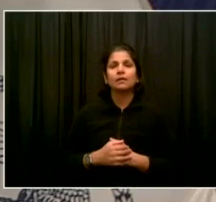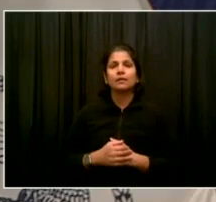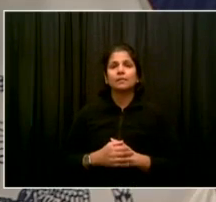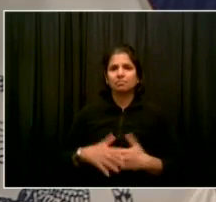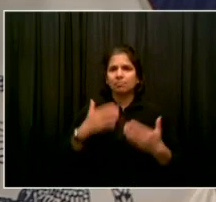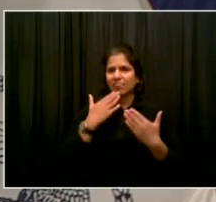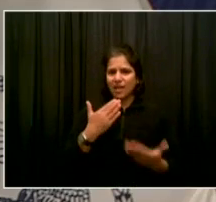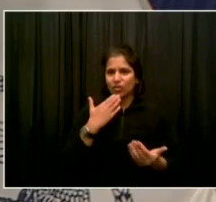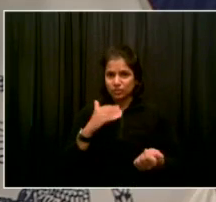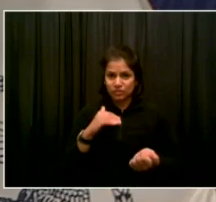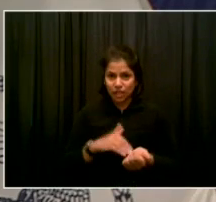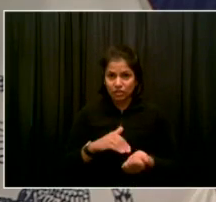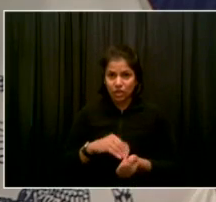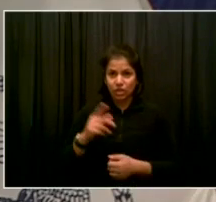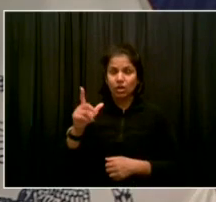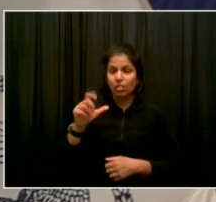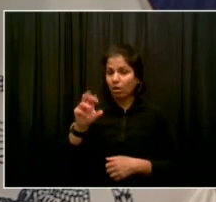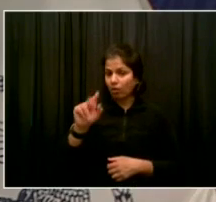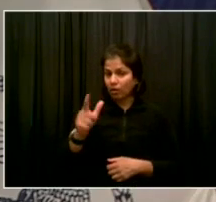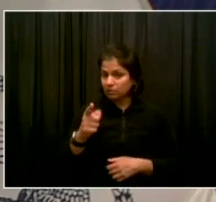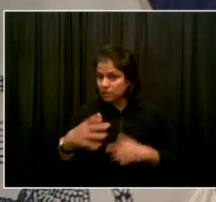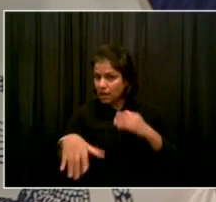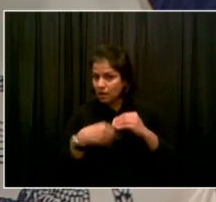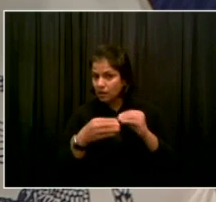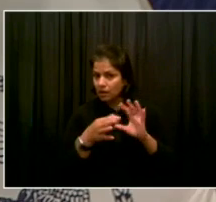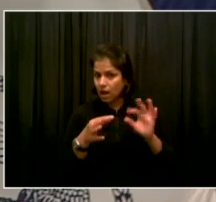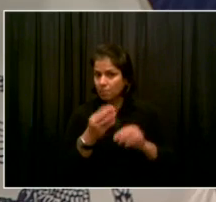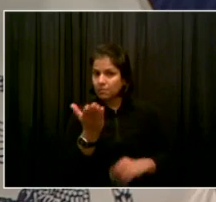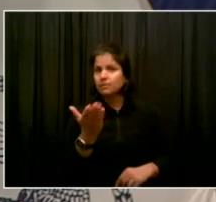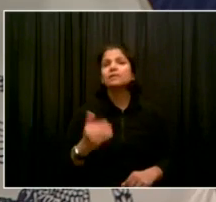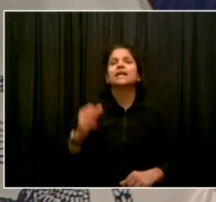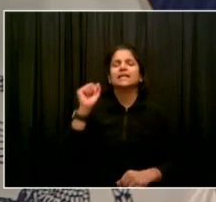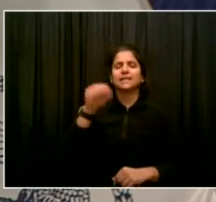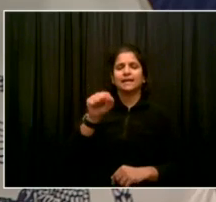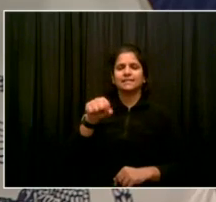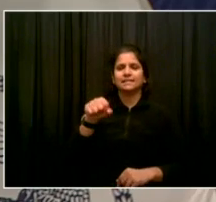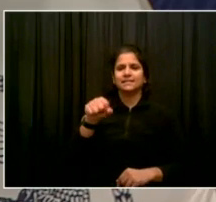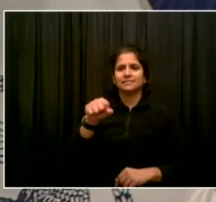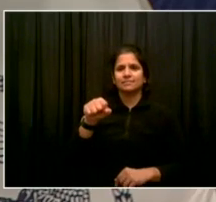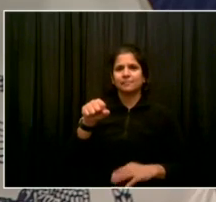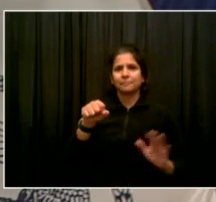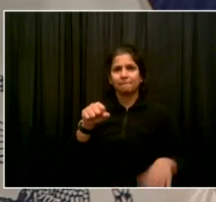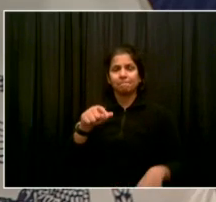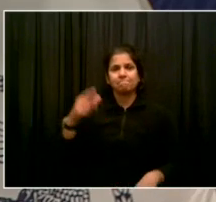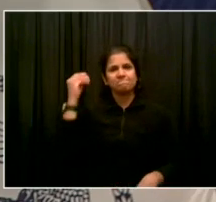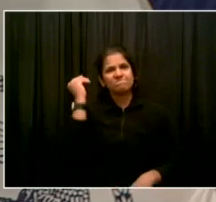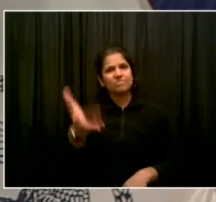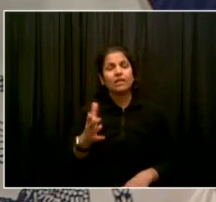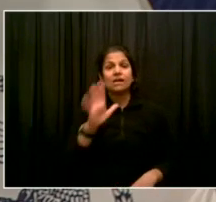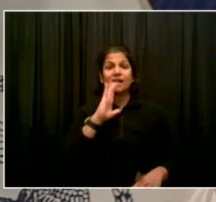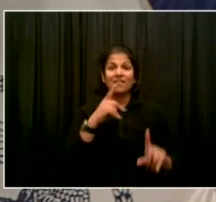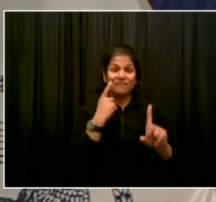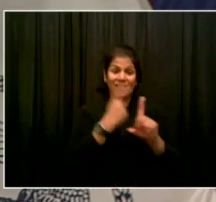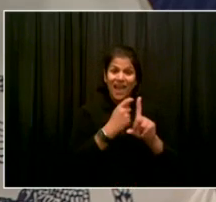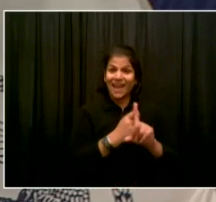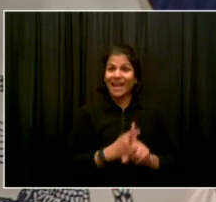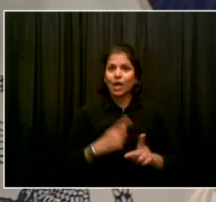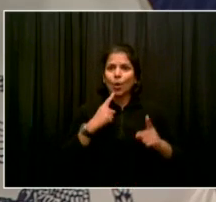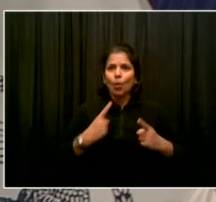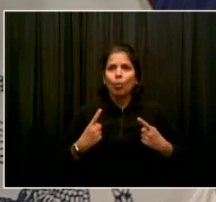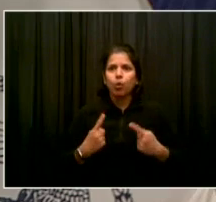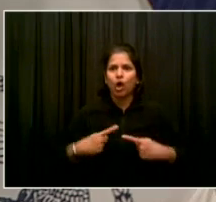Yeah, one note. The vaccine does work against every variant, including Omicron. It does provide protection. Therefore,